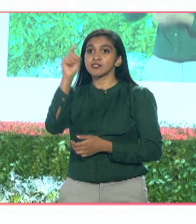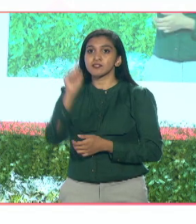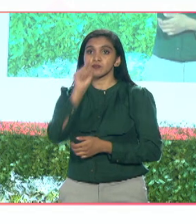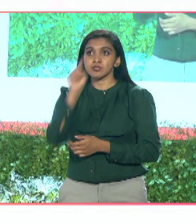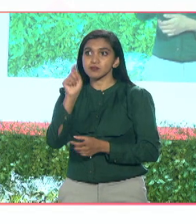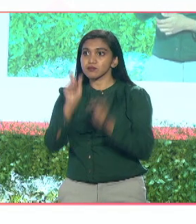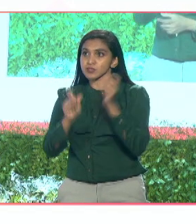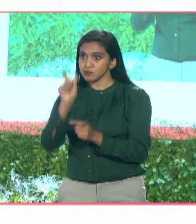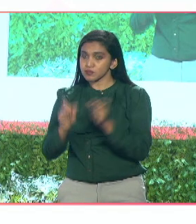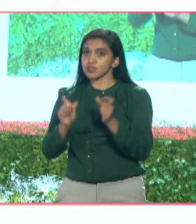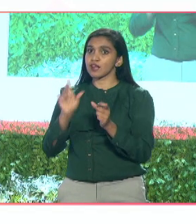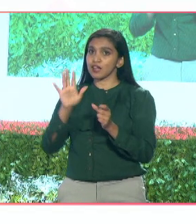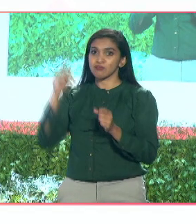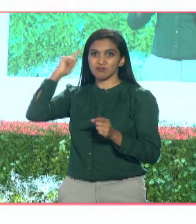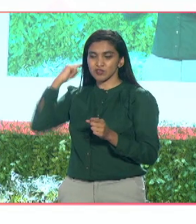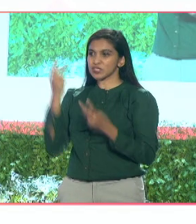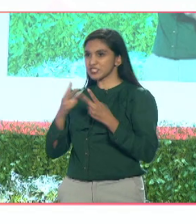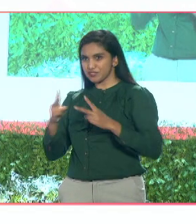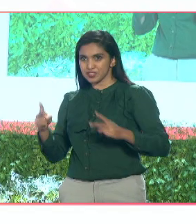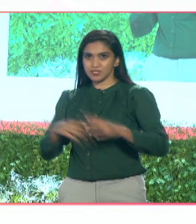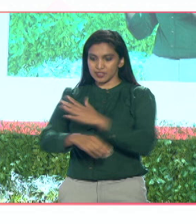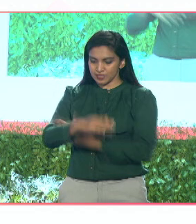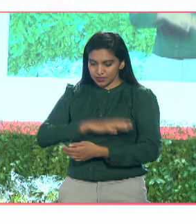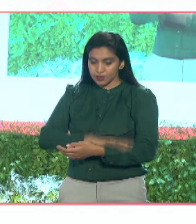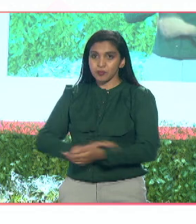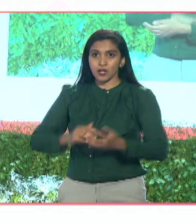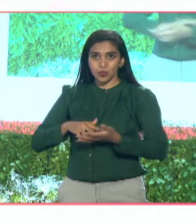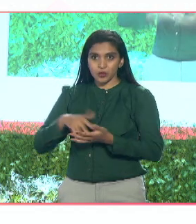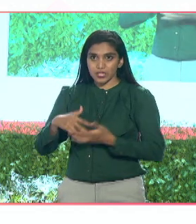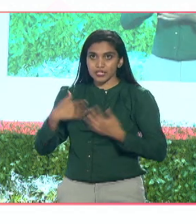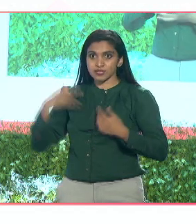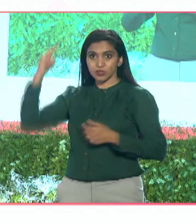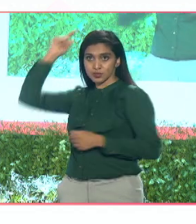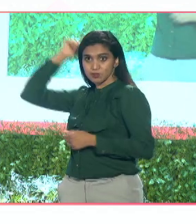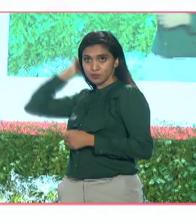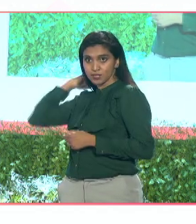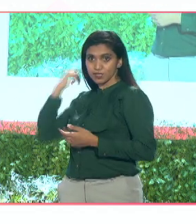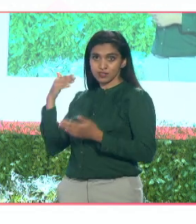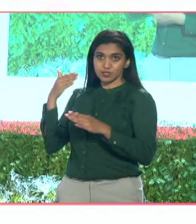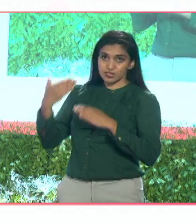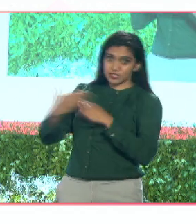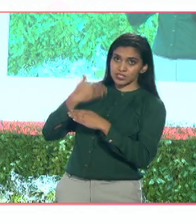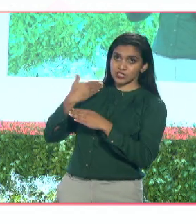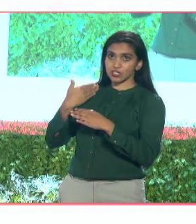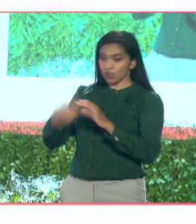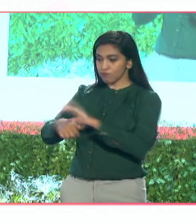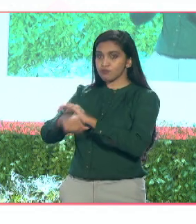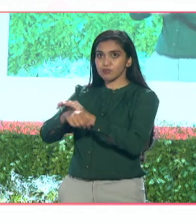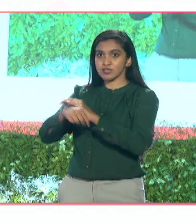are diagnosed with neurological disorders like multiple sclerosis, spinal cord injuries, muscular dystrophy, which